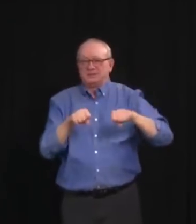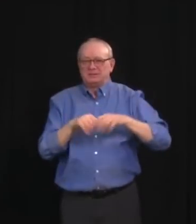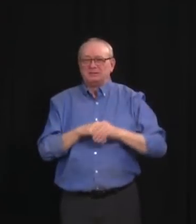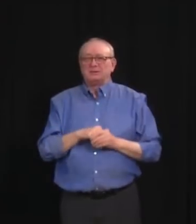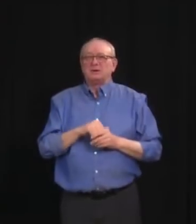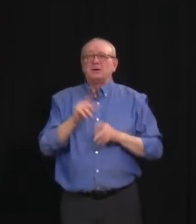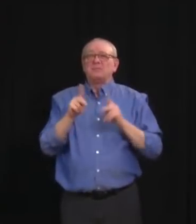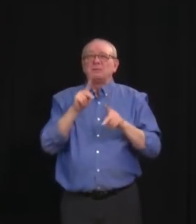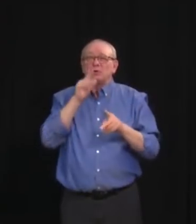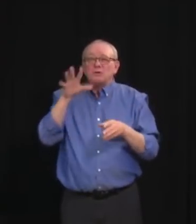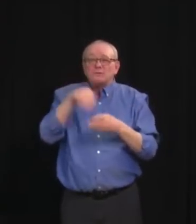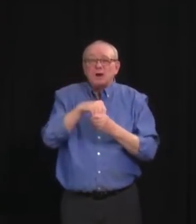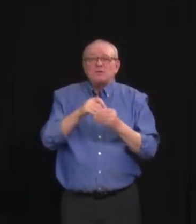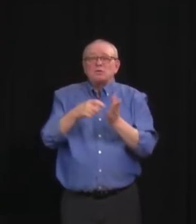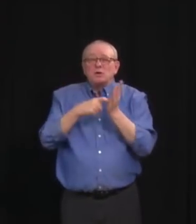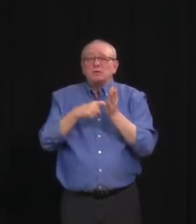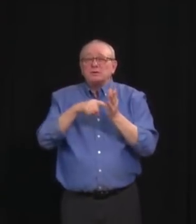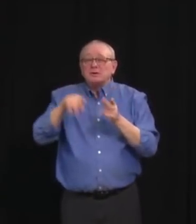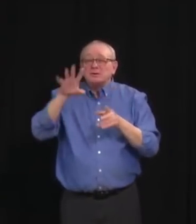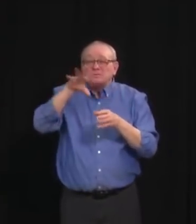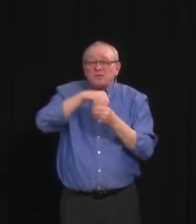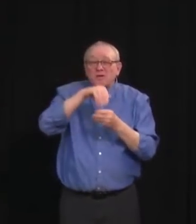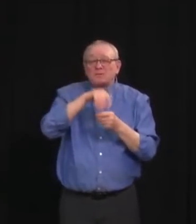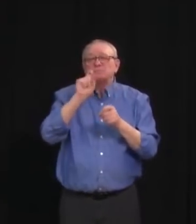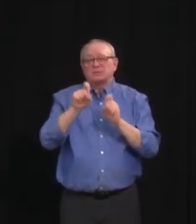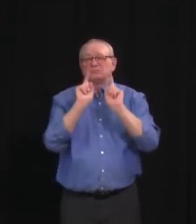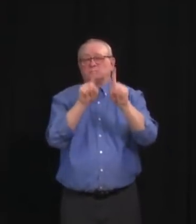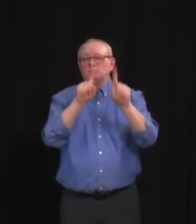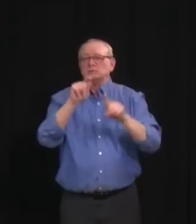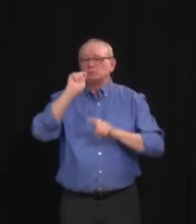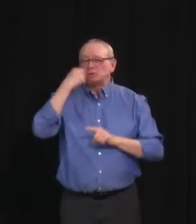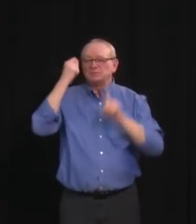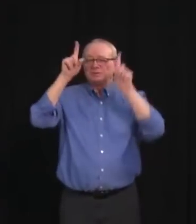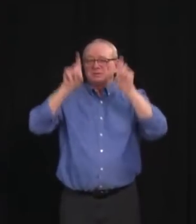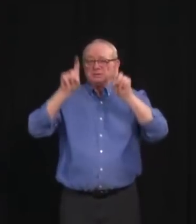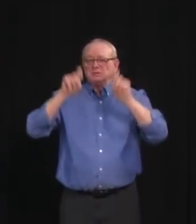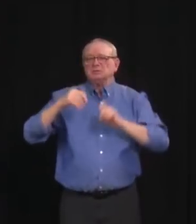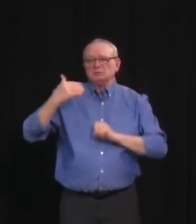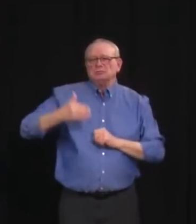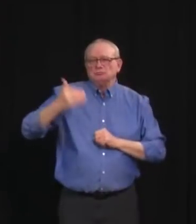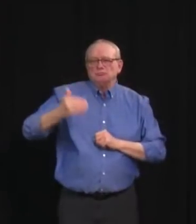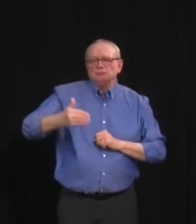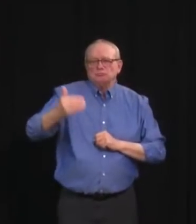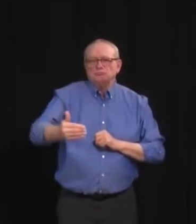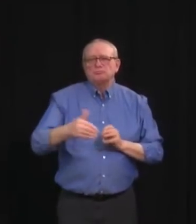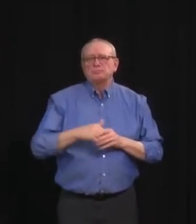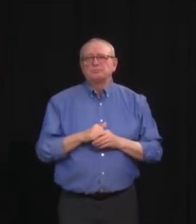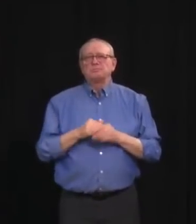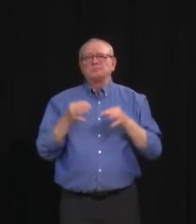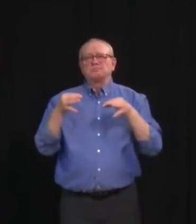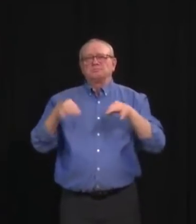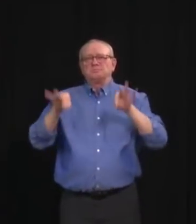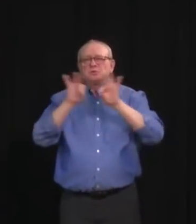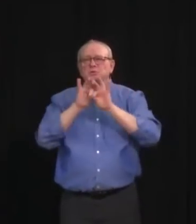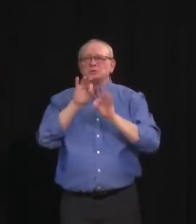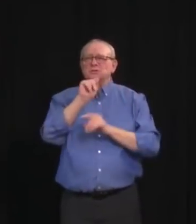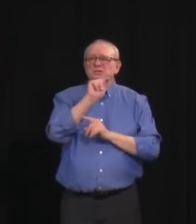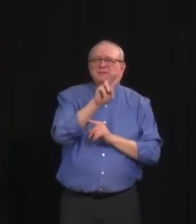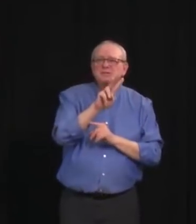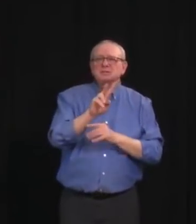filming movies, filming television shows to occur, provided that they implement proven steps to stop